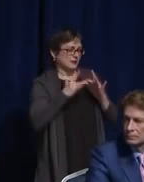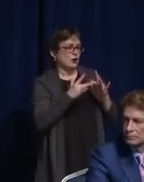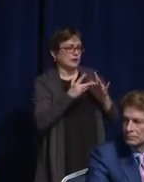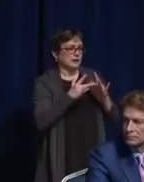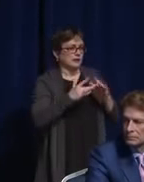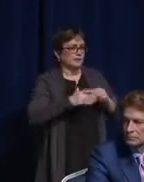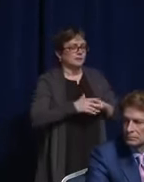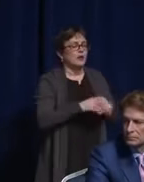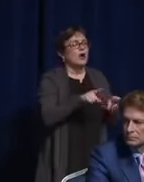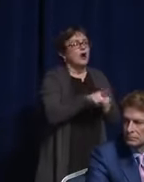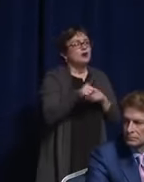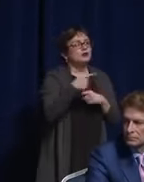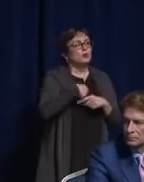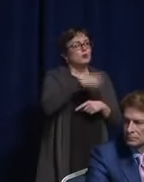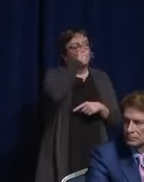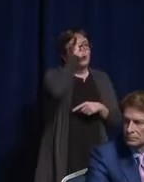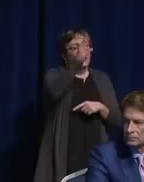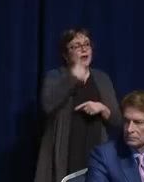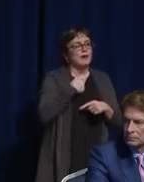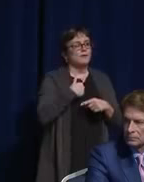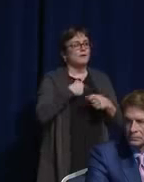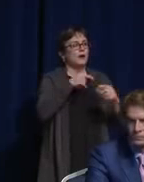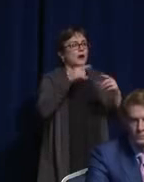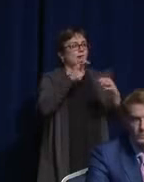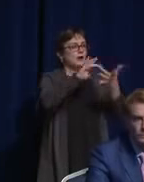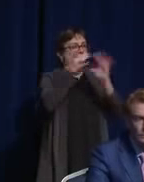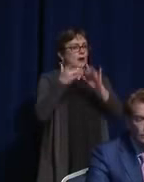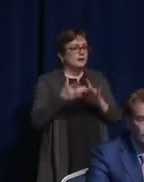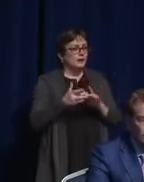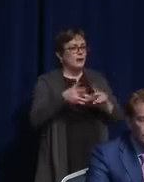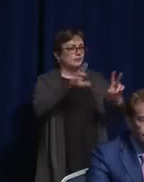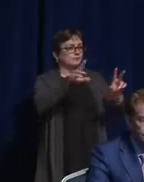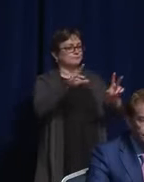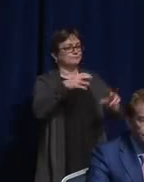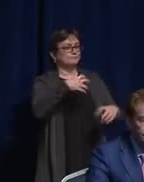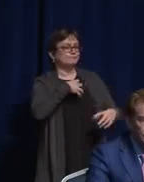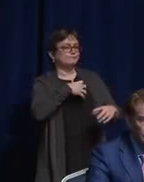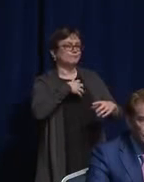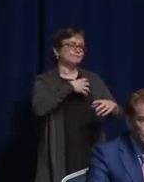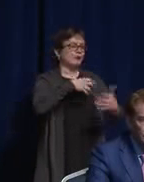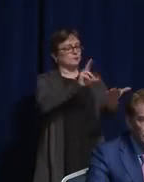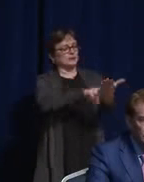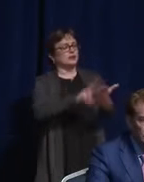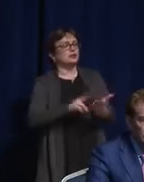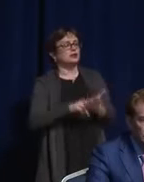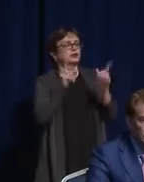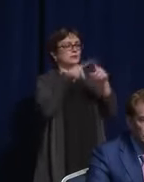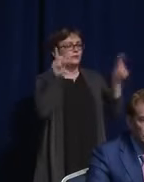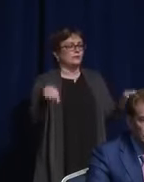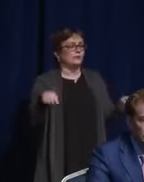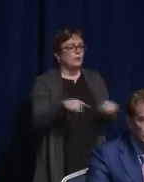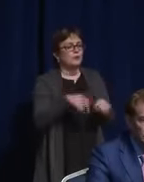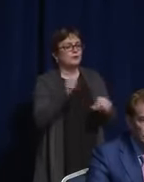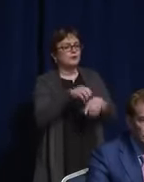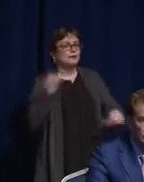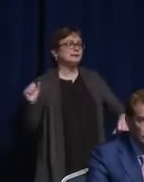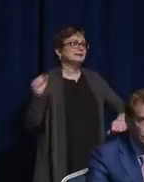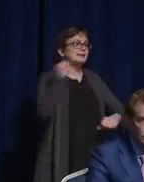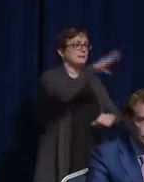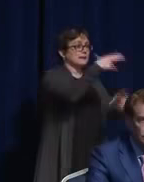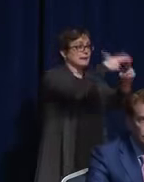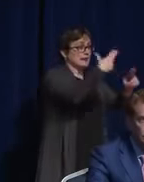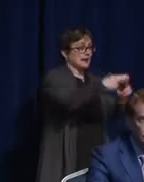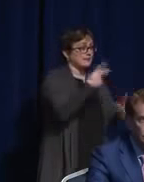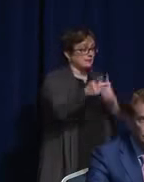an online petition form through which voters may submit signatures for candidate petitions by